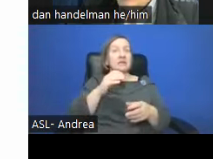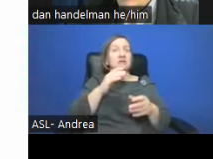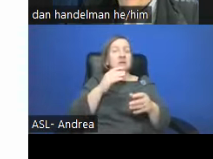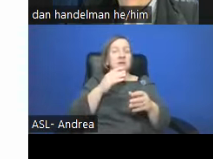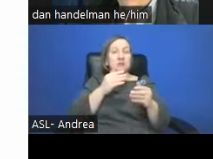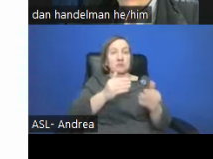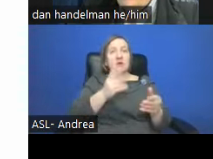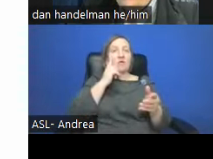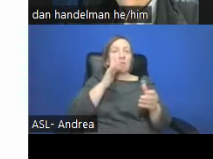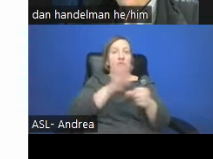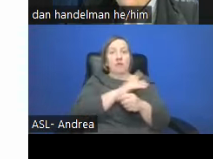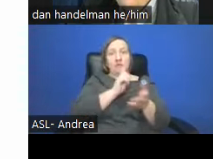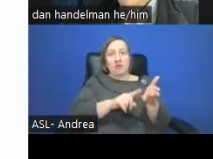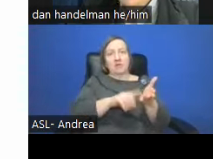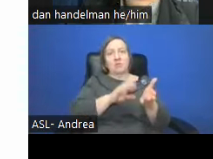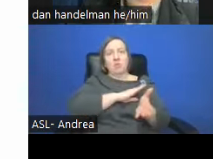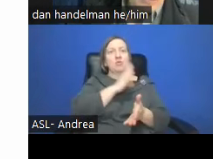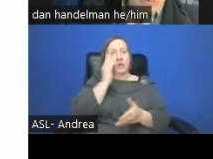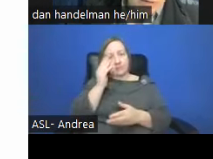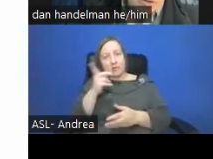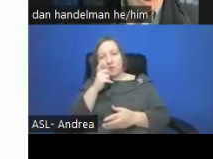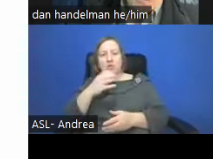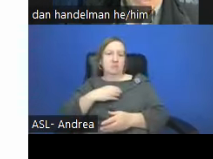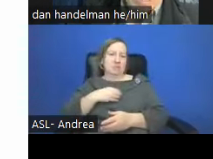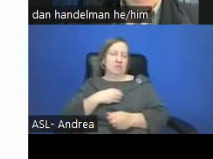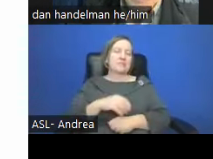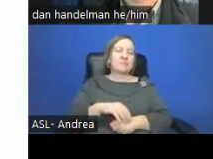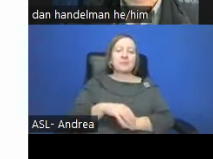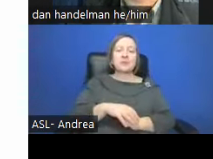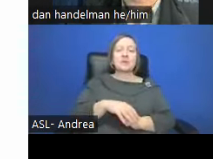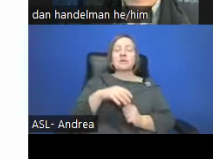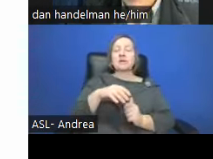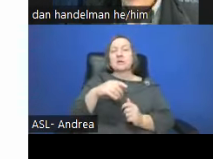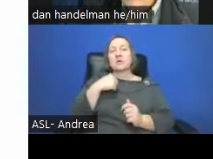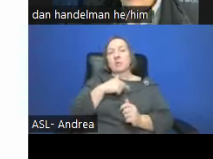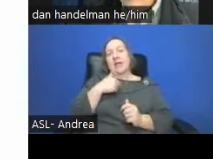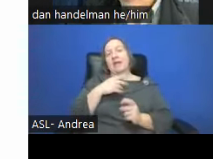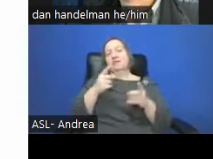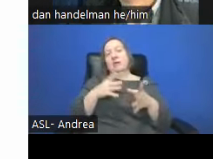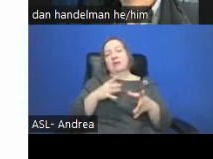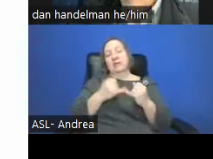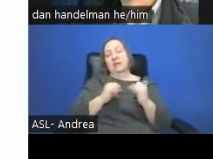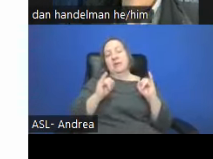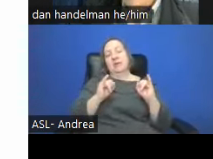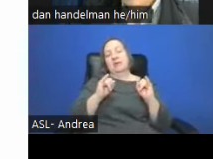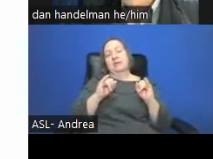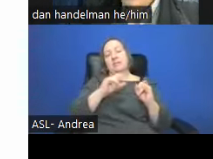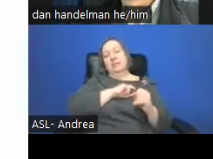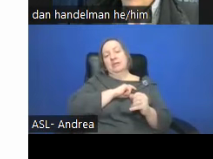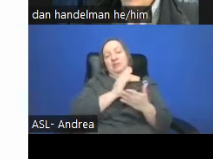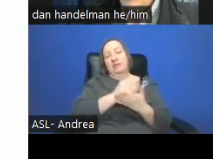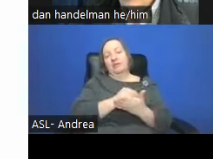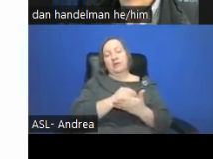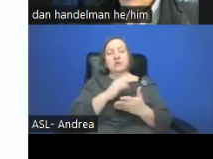the board will inform the complainant. And just as a reminder, we had the director of independent police review speak to it. I can't remember if it was in a full commission